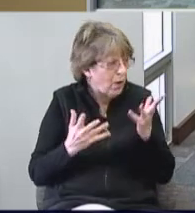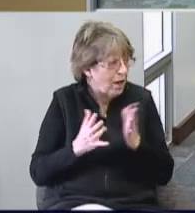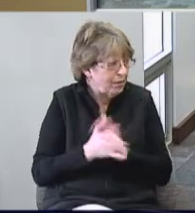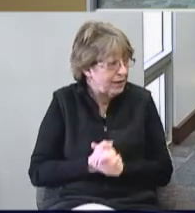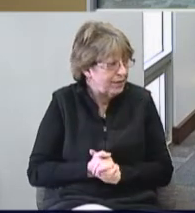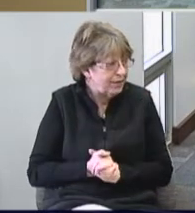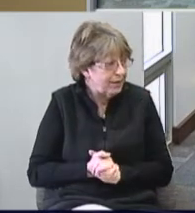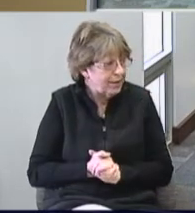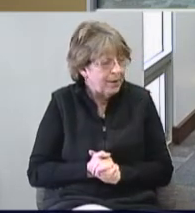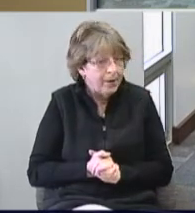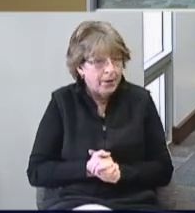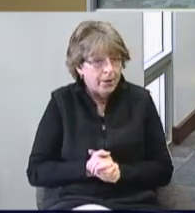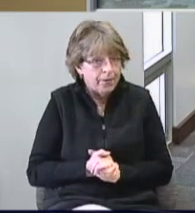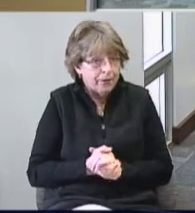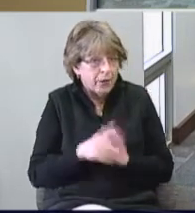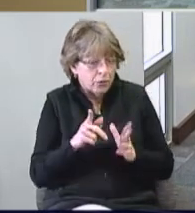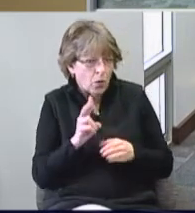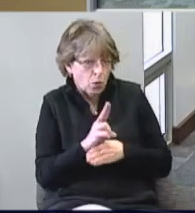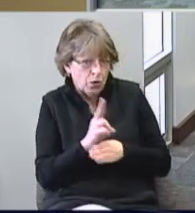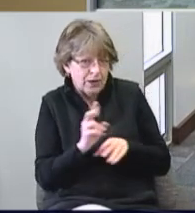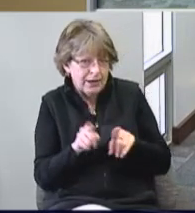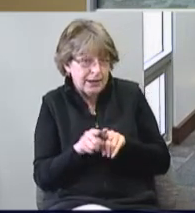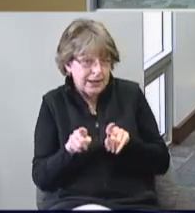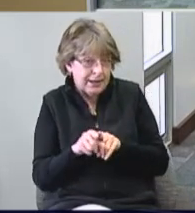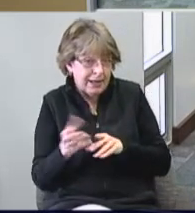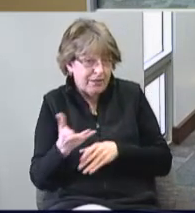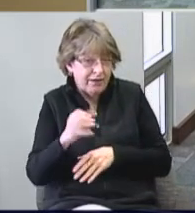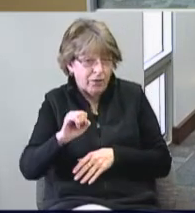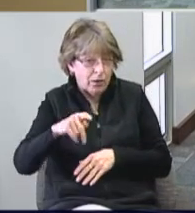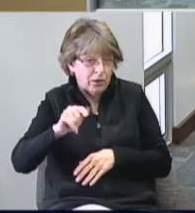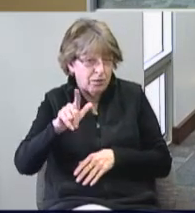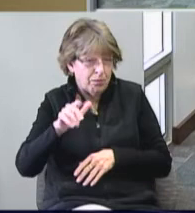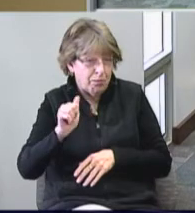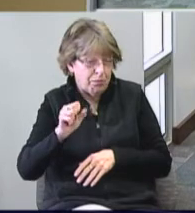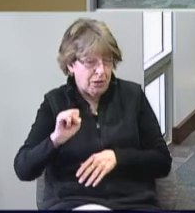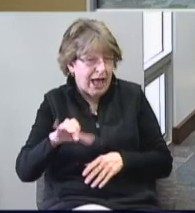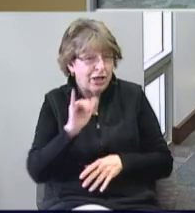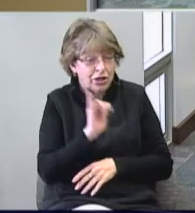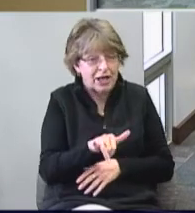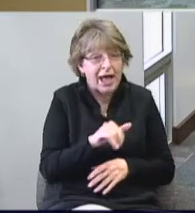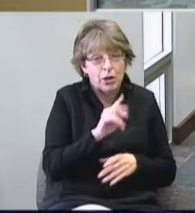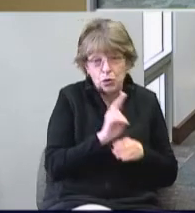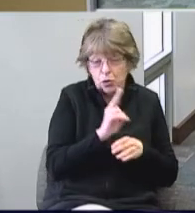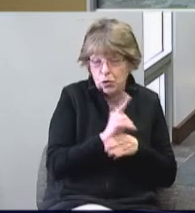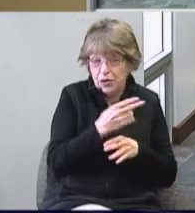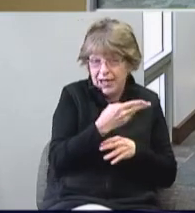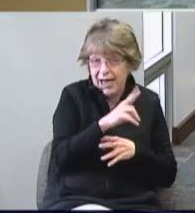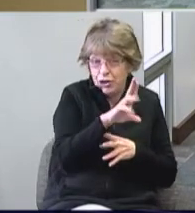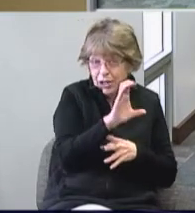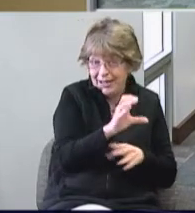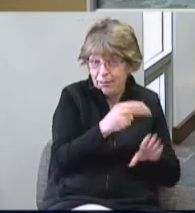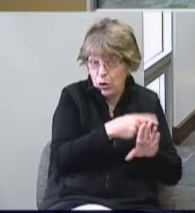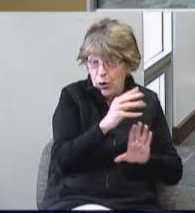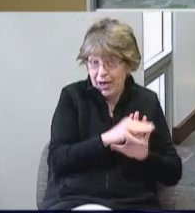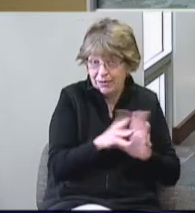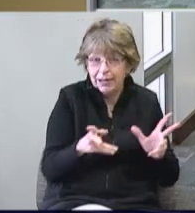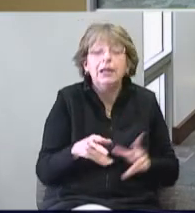qualify. Right, but you're using the same criteria for the splash that you use for your other programs? Correct. Okay, good. Thank you. That's what I wanted to know. Thank